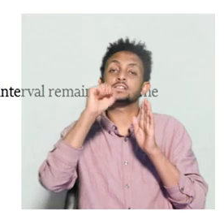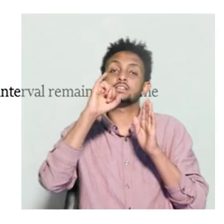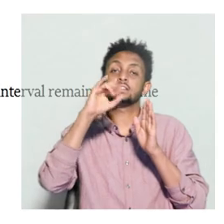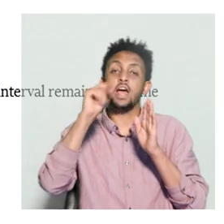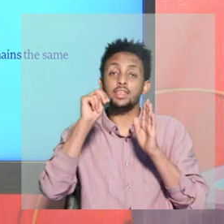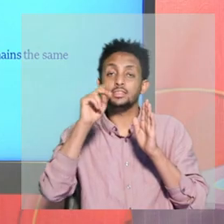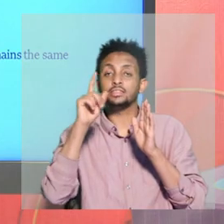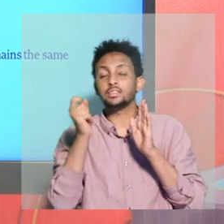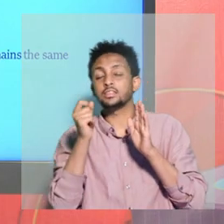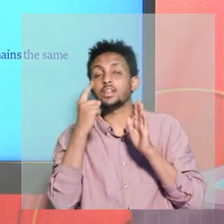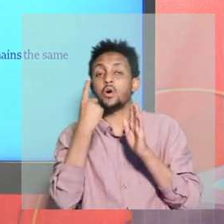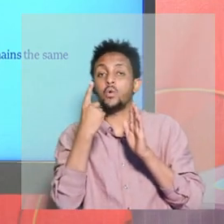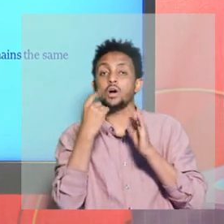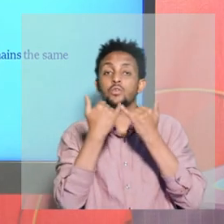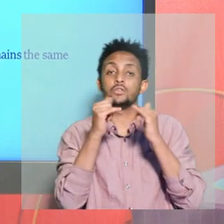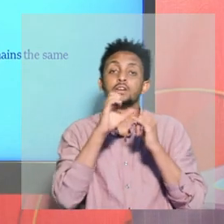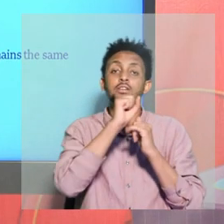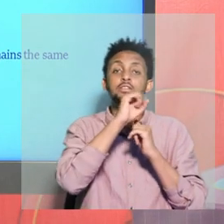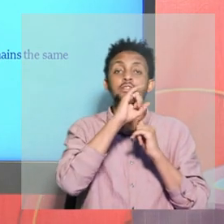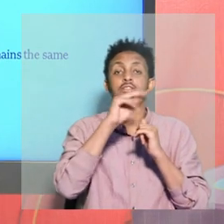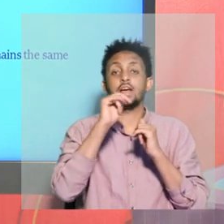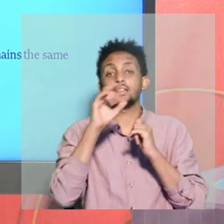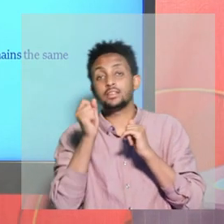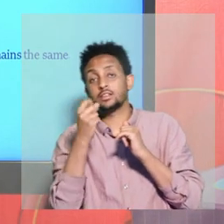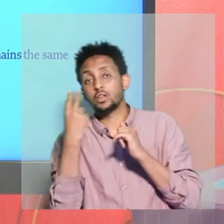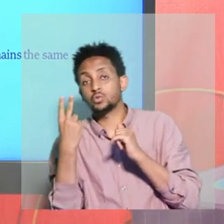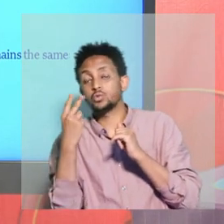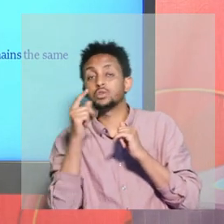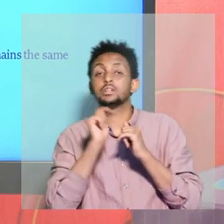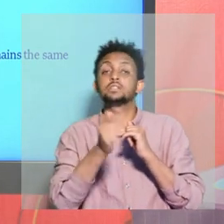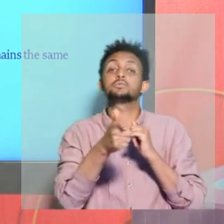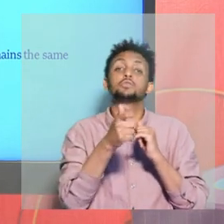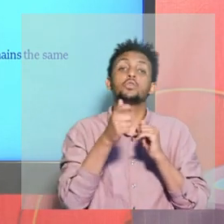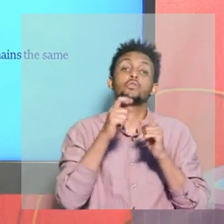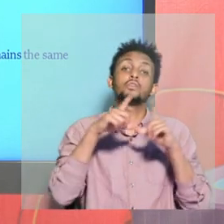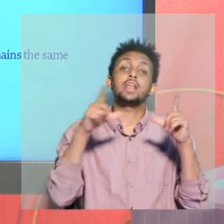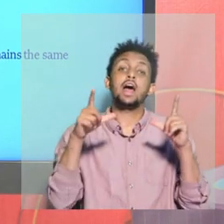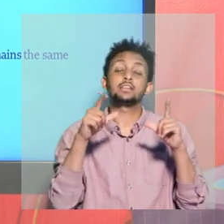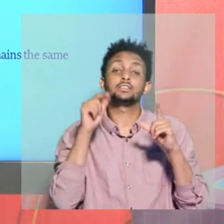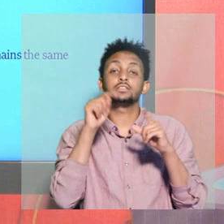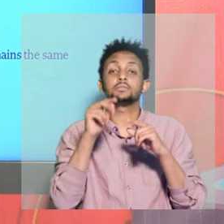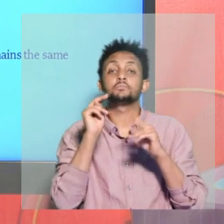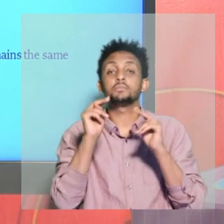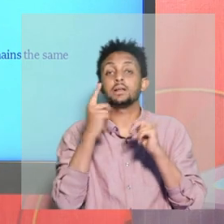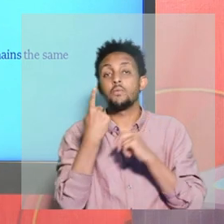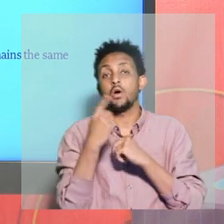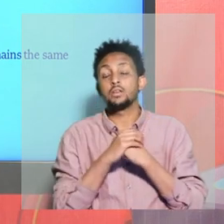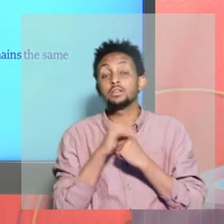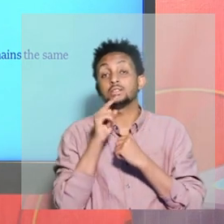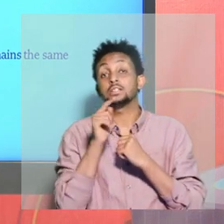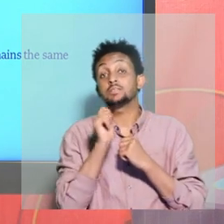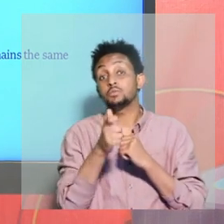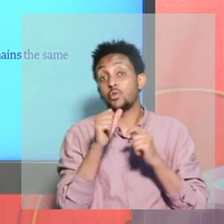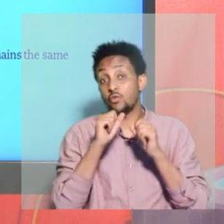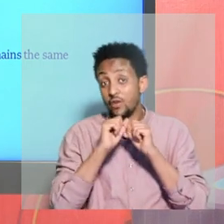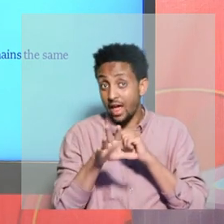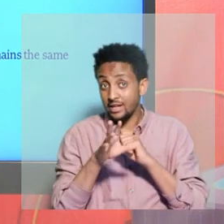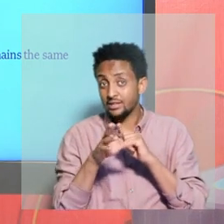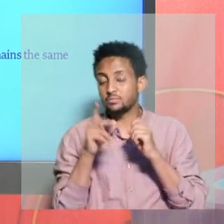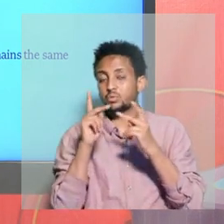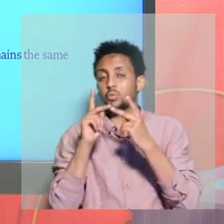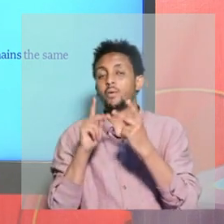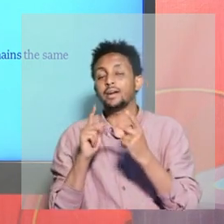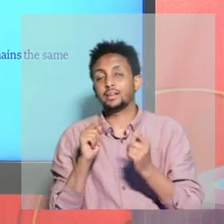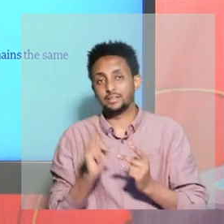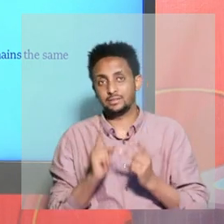sine theta 1 over sine theta 2 is equal to the speed of light as it propagates in medium 1 and the speed of light as it propagates